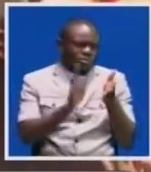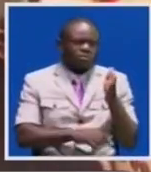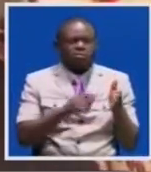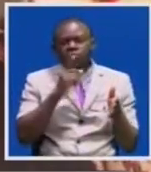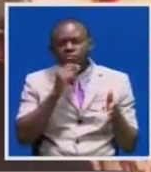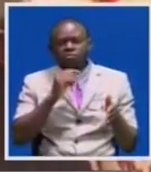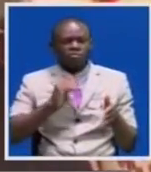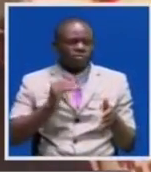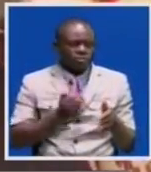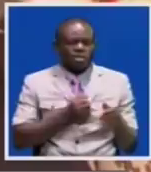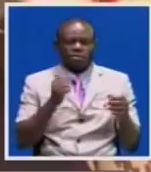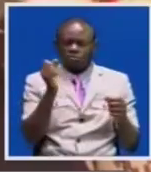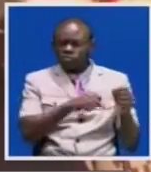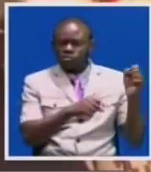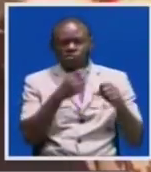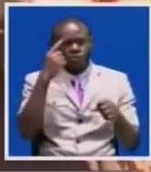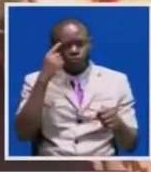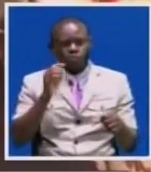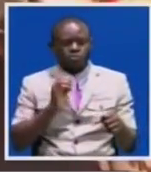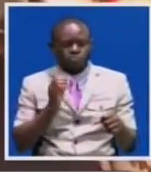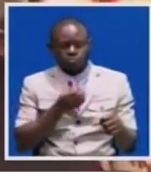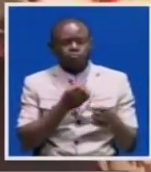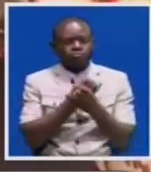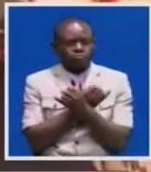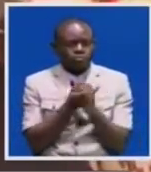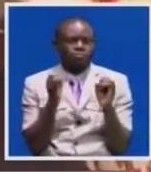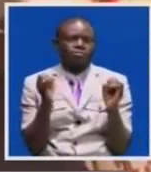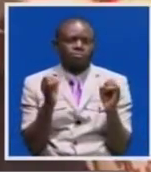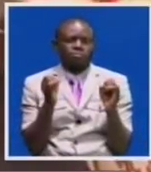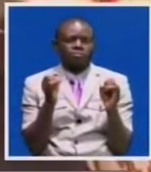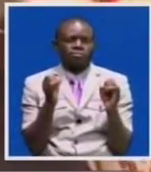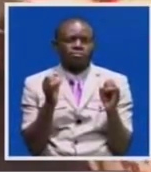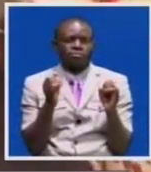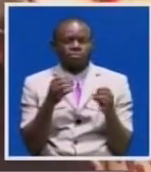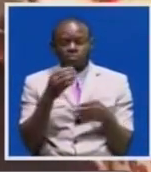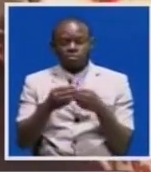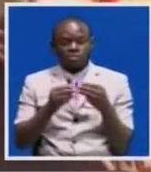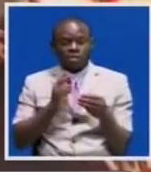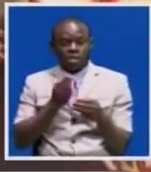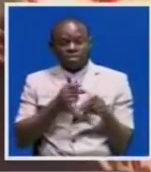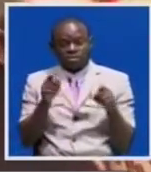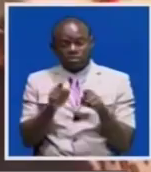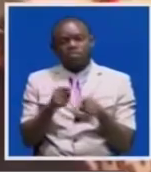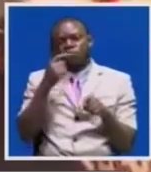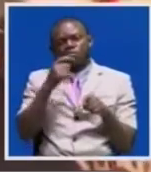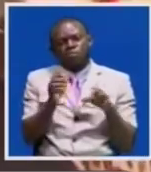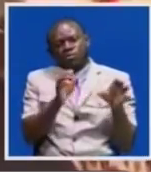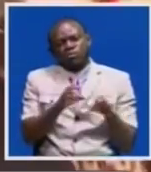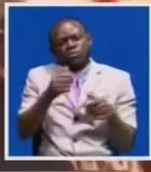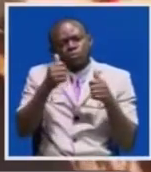do so that the future will be celebrating something about us when we are no longer